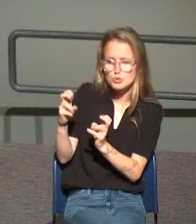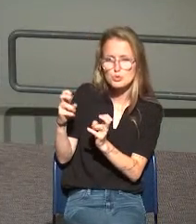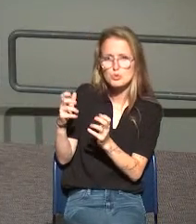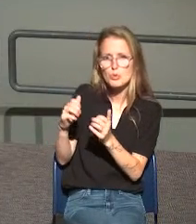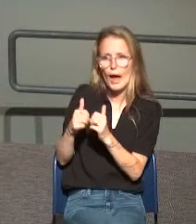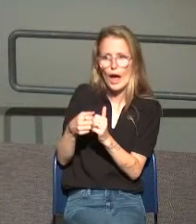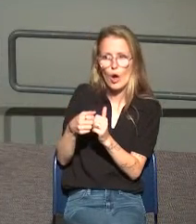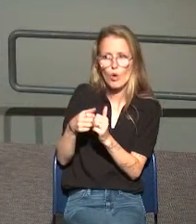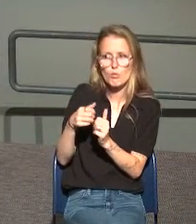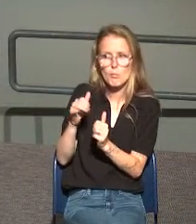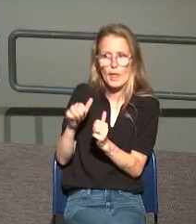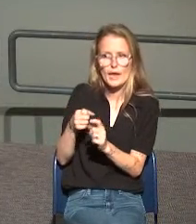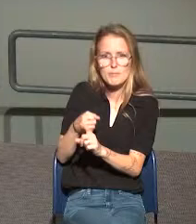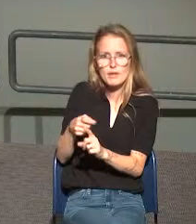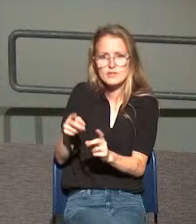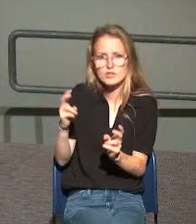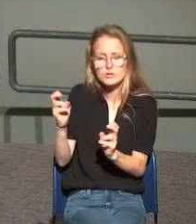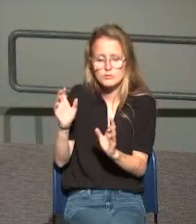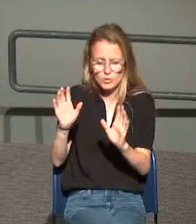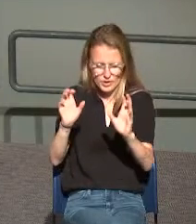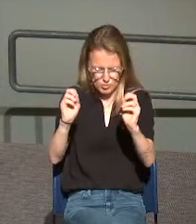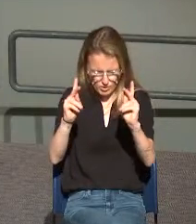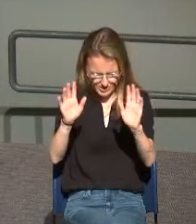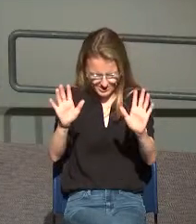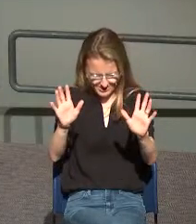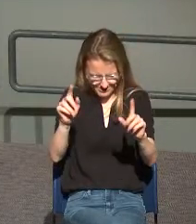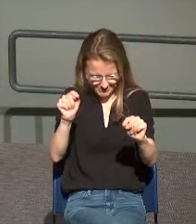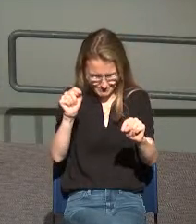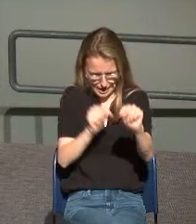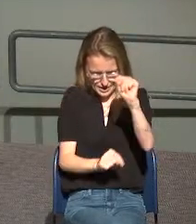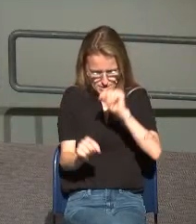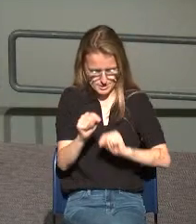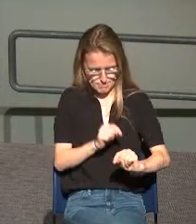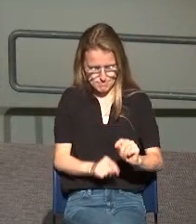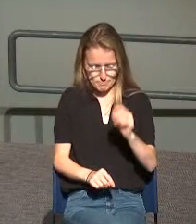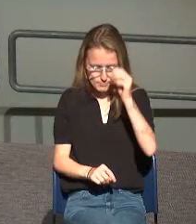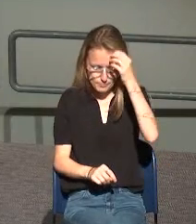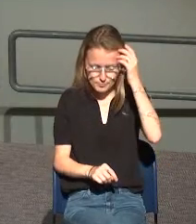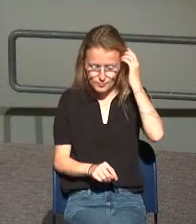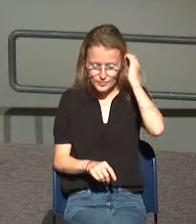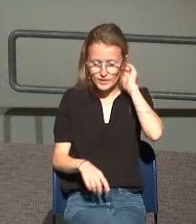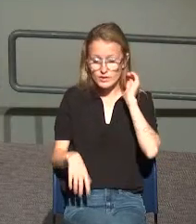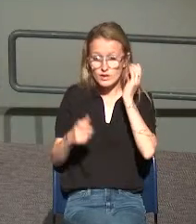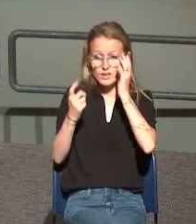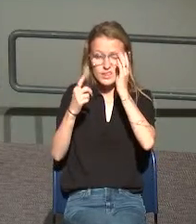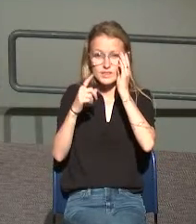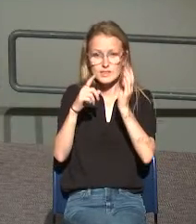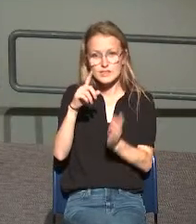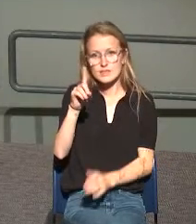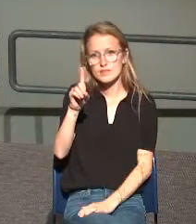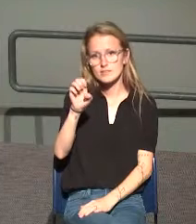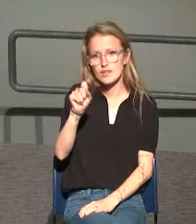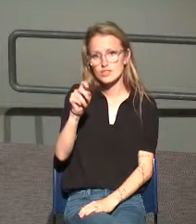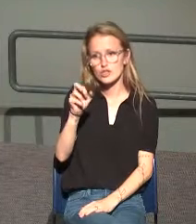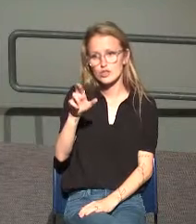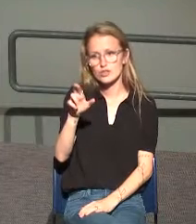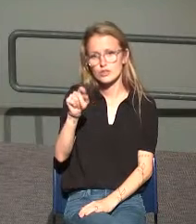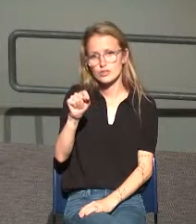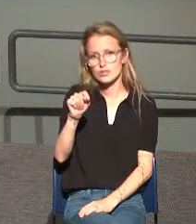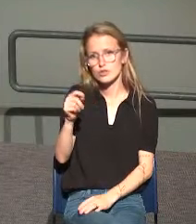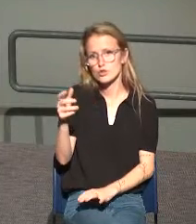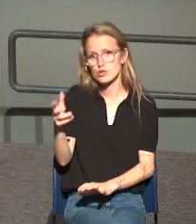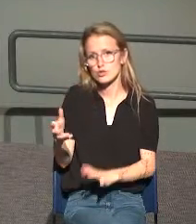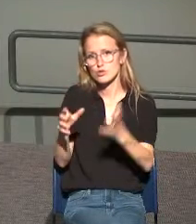So let's back up just a little bit. Yeah. So, yeah. Because in the wake of Desert Storm was when the